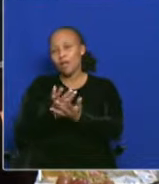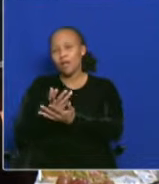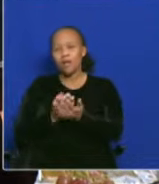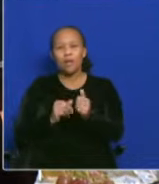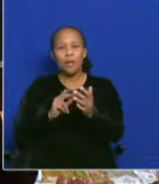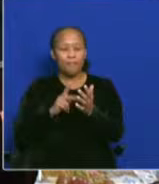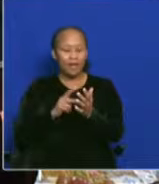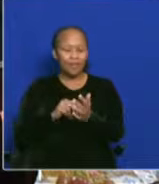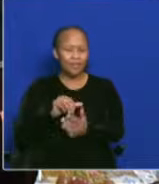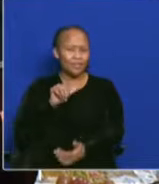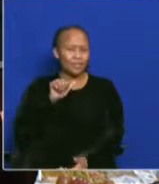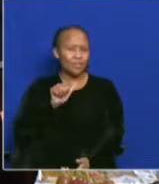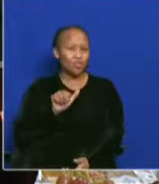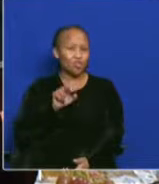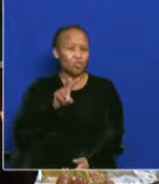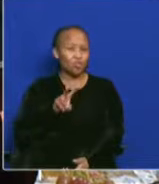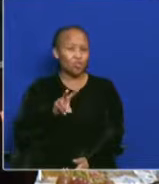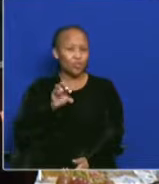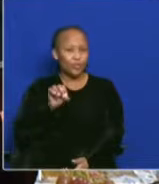6206.